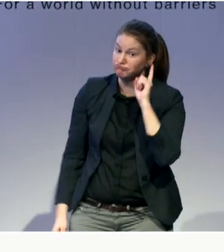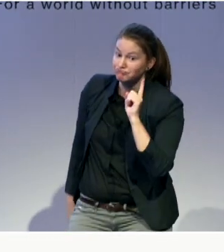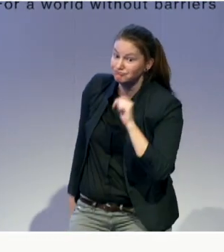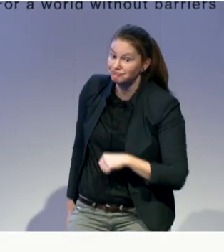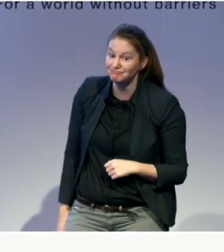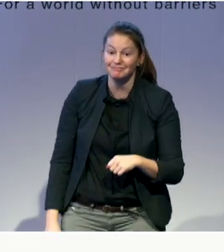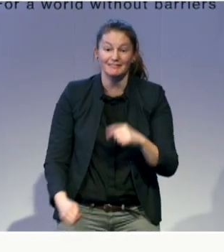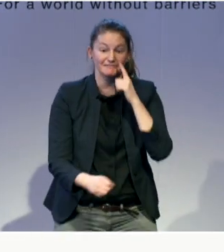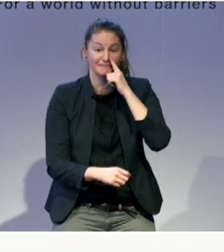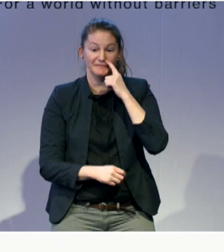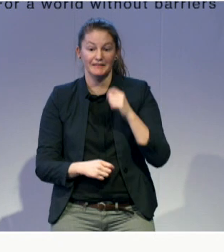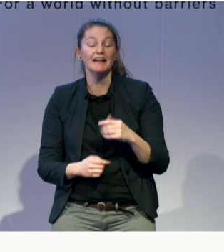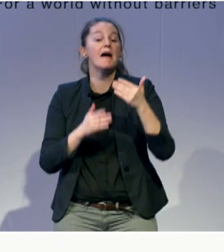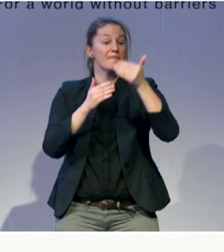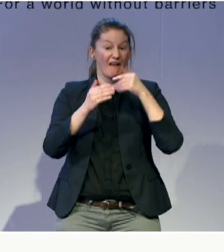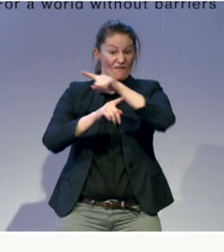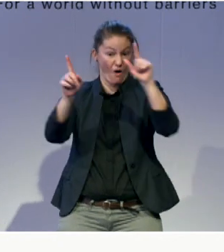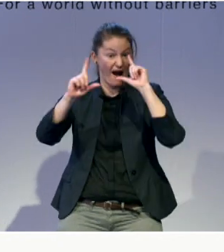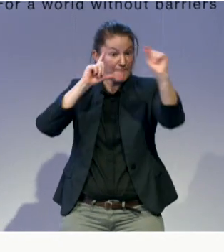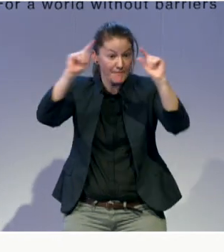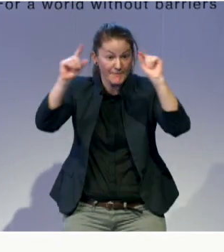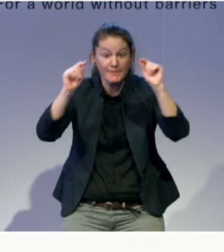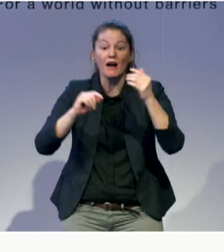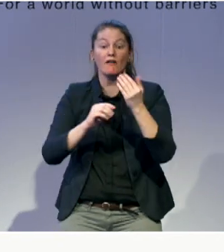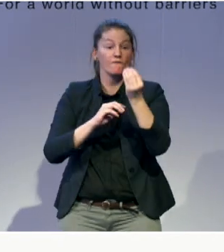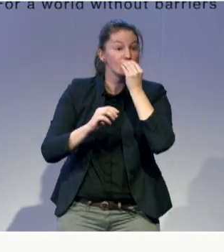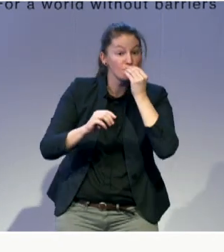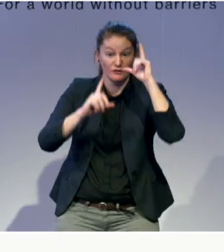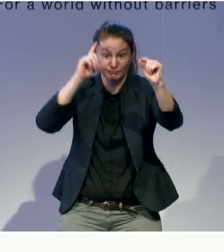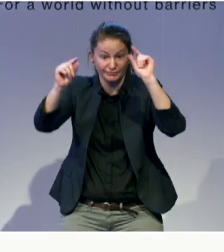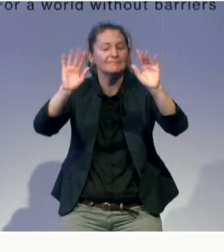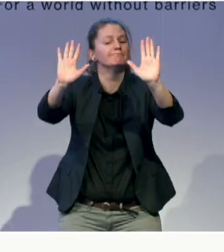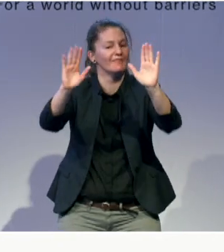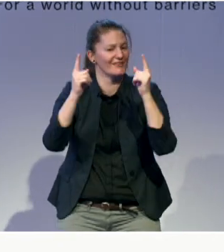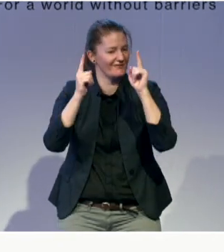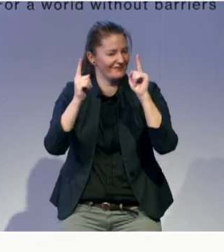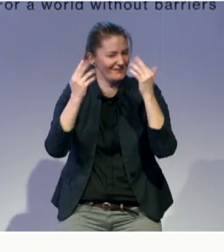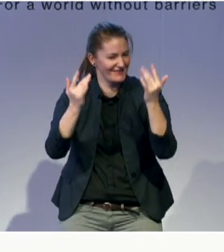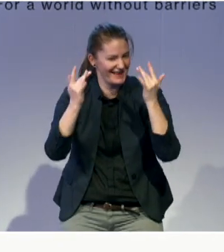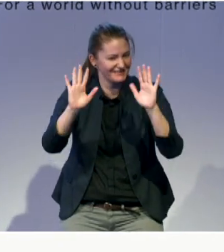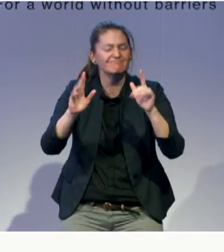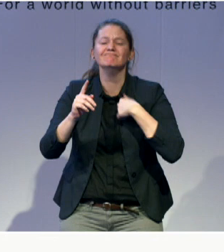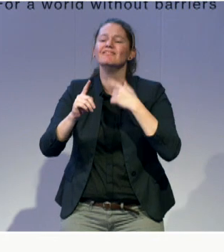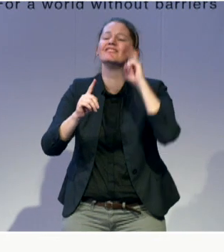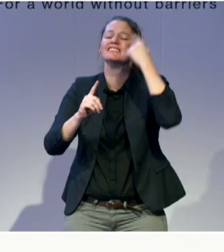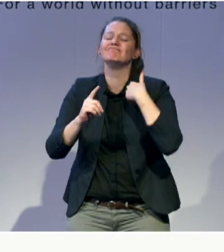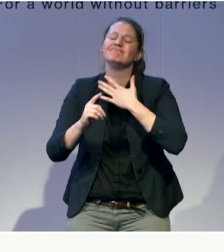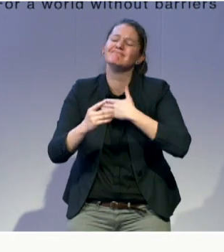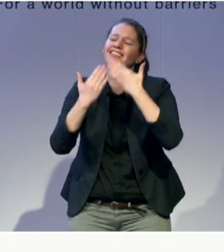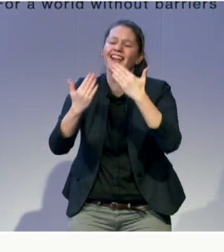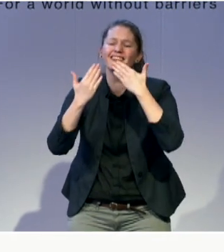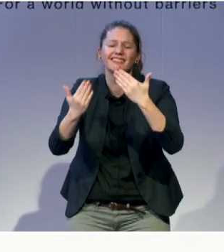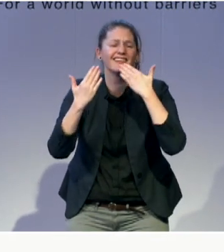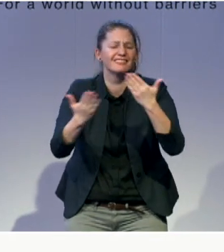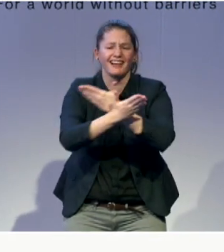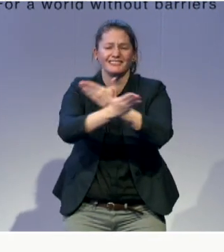share outside, I want to say a huge thank you, because I won't see all of you tomorrow because I know the way the days